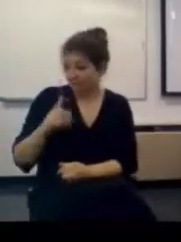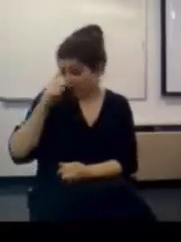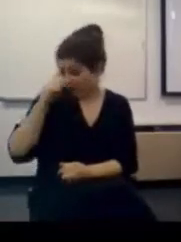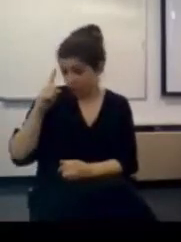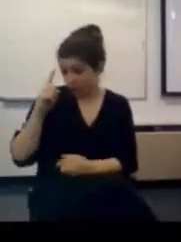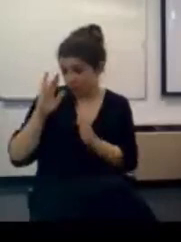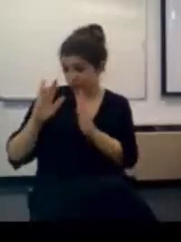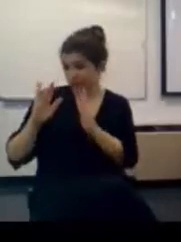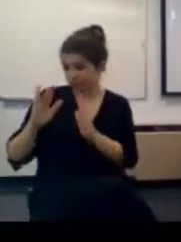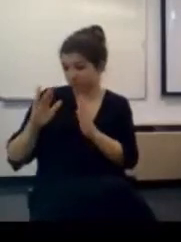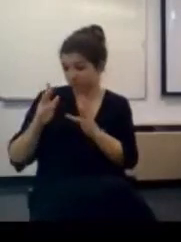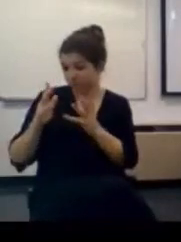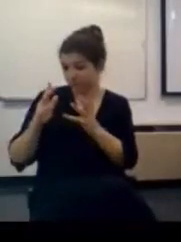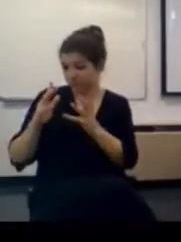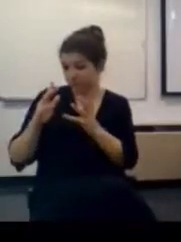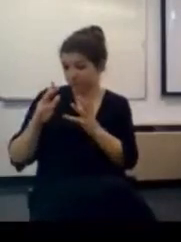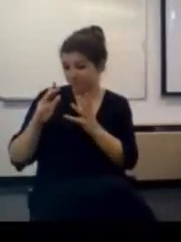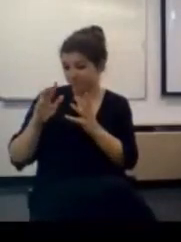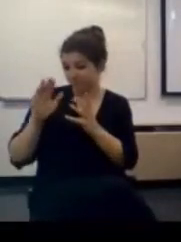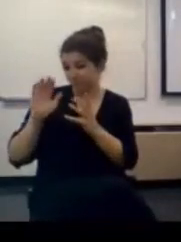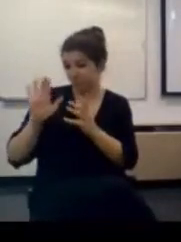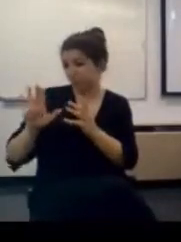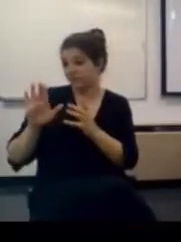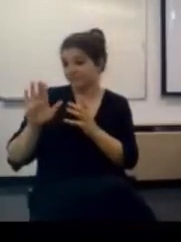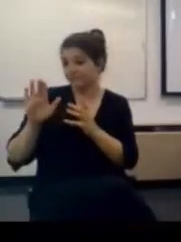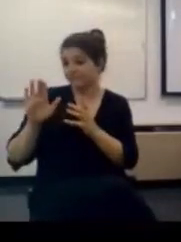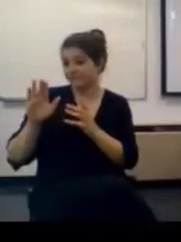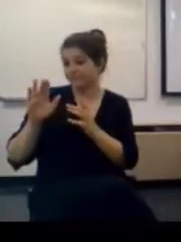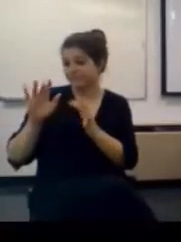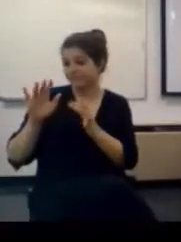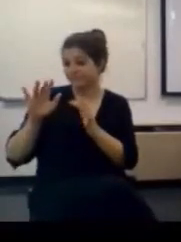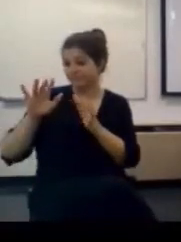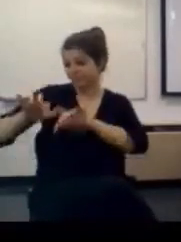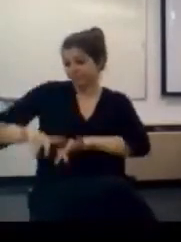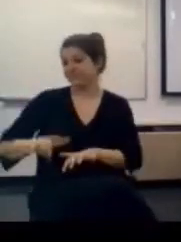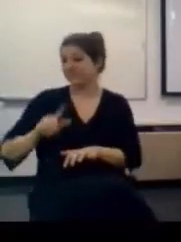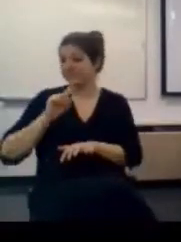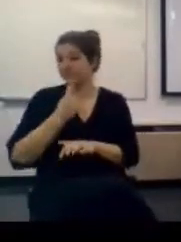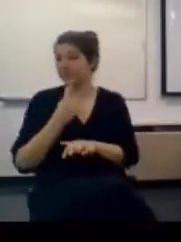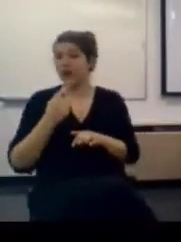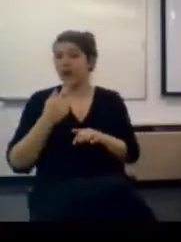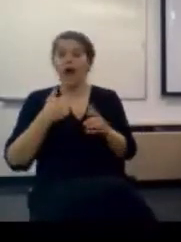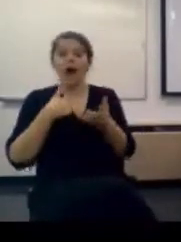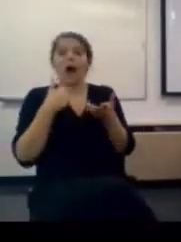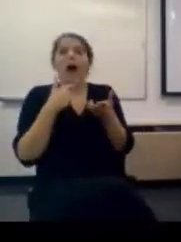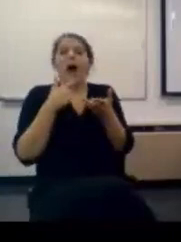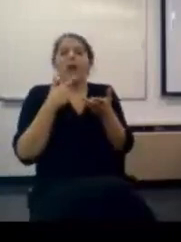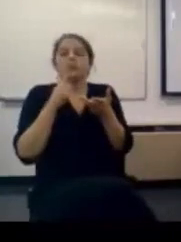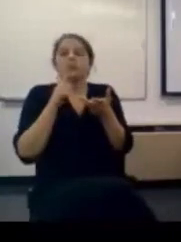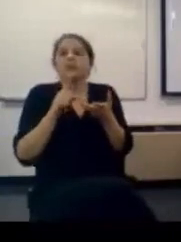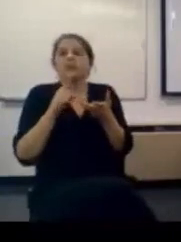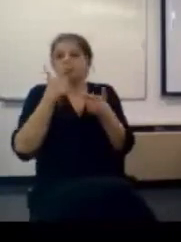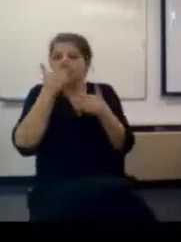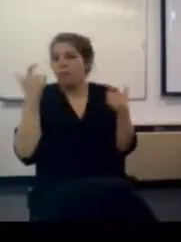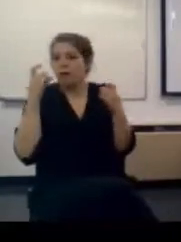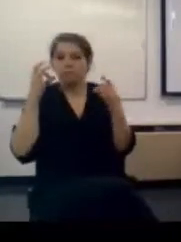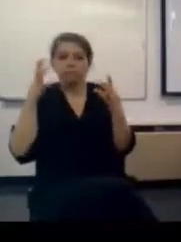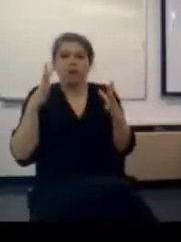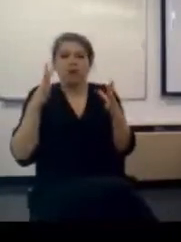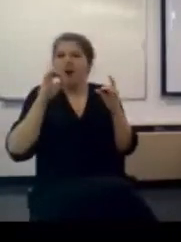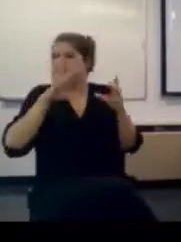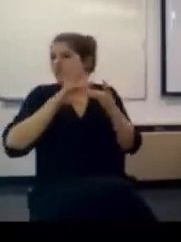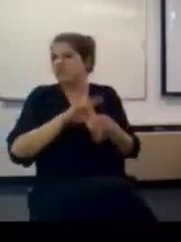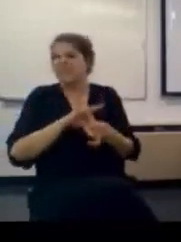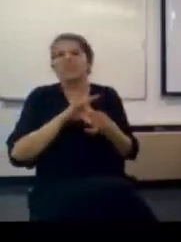wouldn't think you're taking your dissertation seriously, right? Because of social media, apparently. And I just remember that I buried a lot of trauma. I went through a